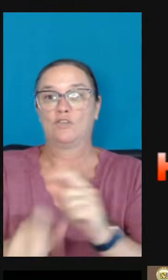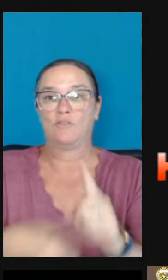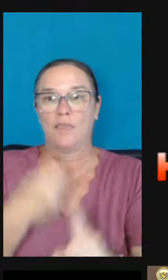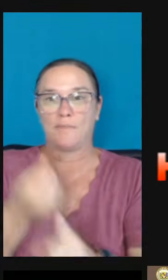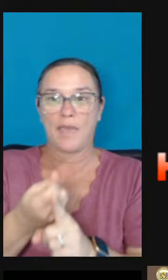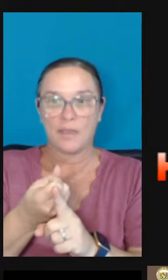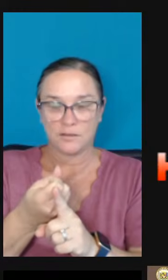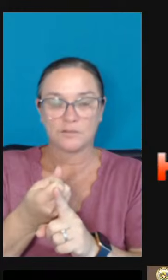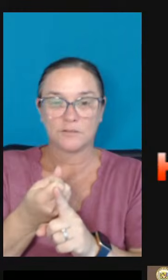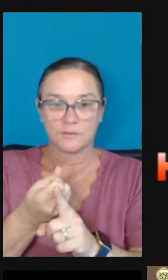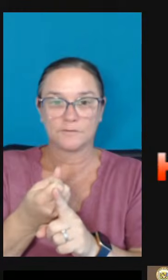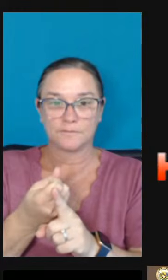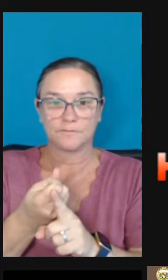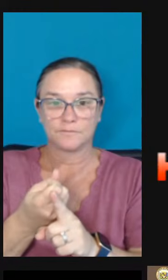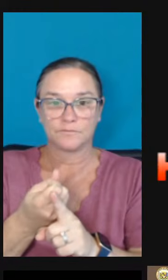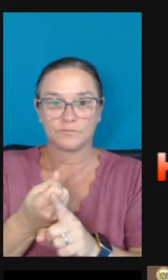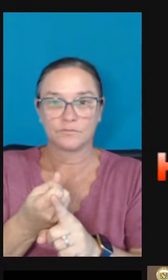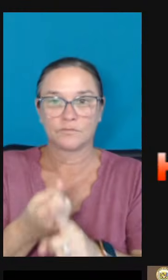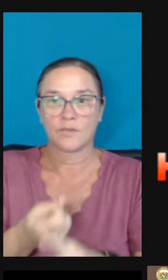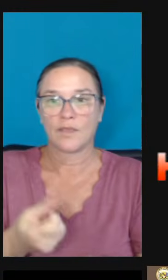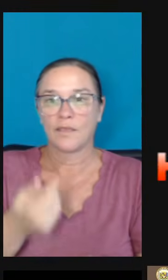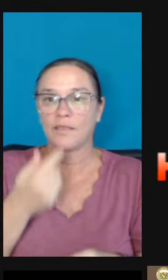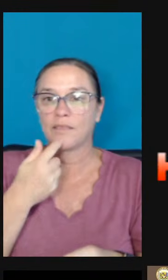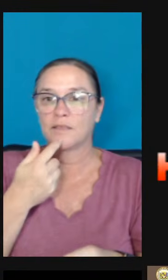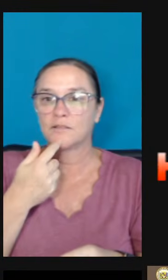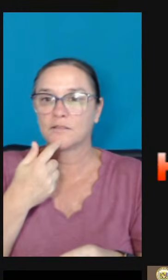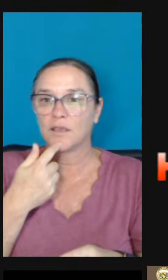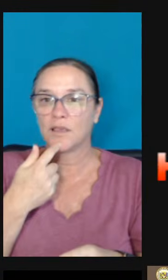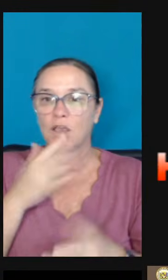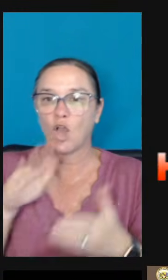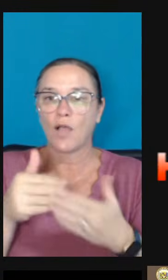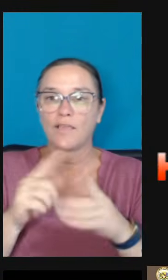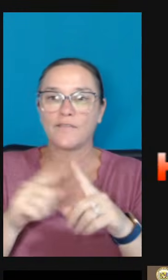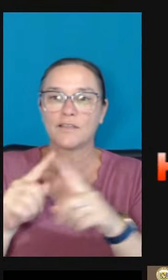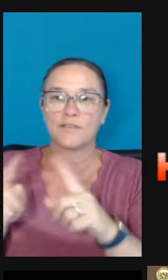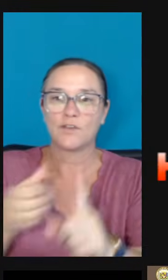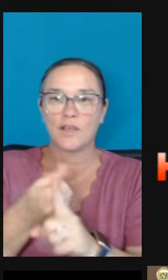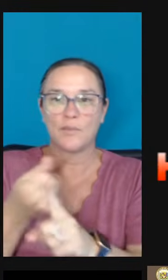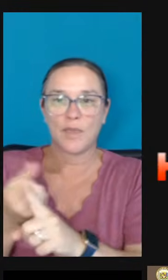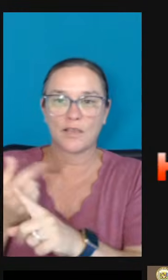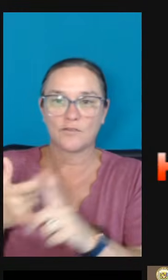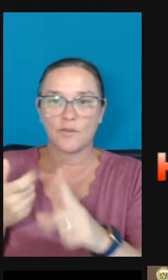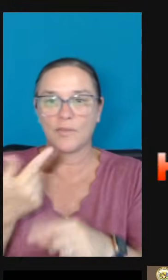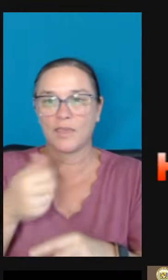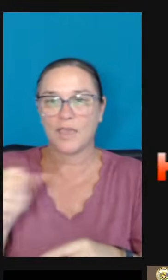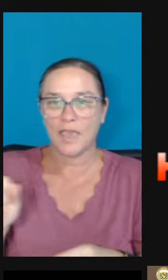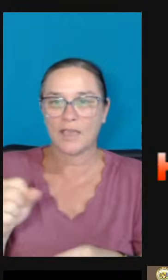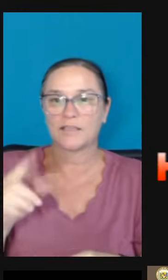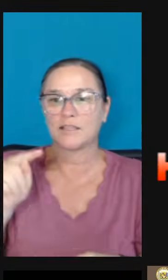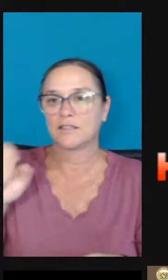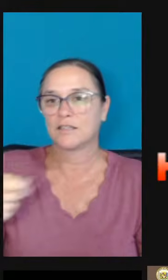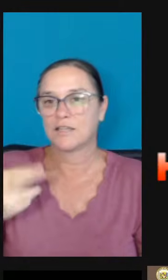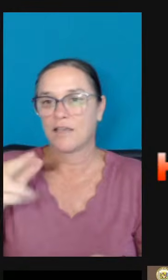lot. So they note here all the different impacts of the gas, of the tephra, including Pele's hair,